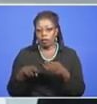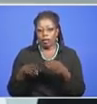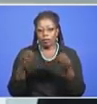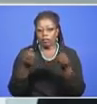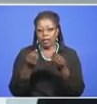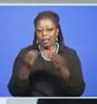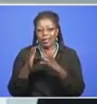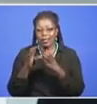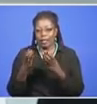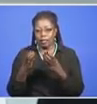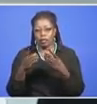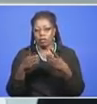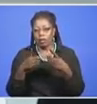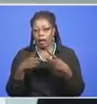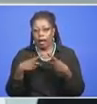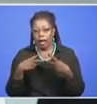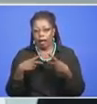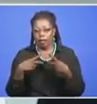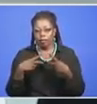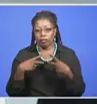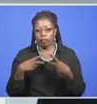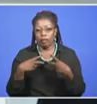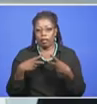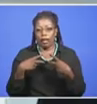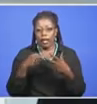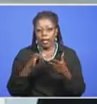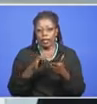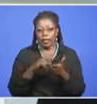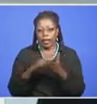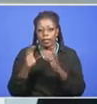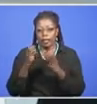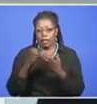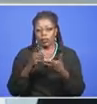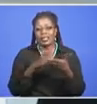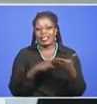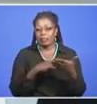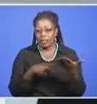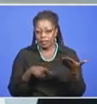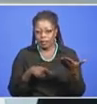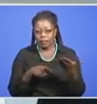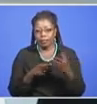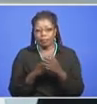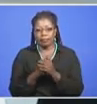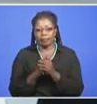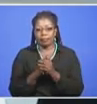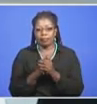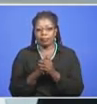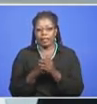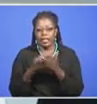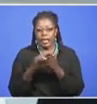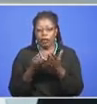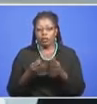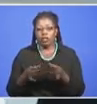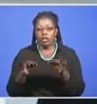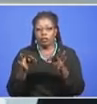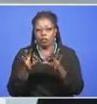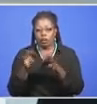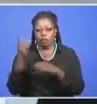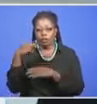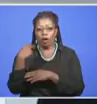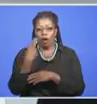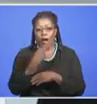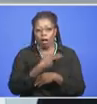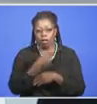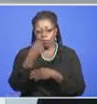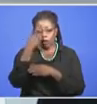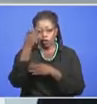to be had, and the matter was dismissed. It was an important exercise for us because